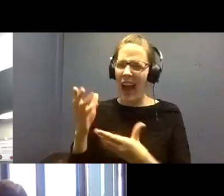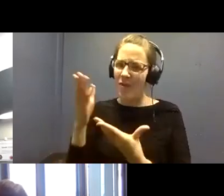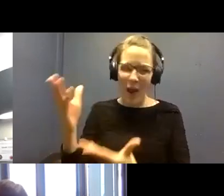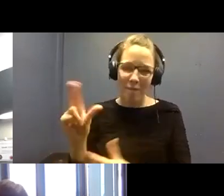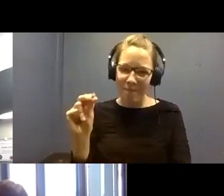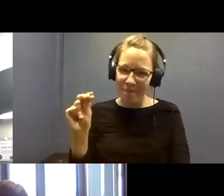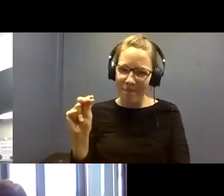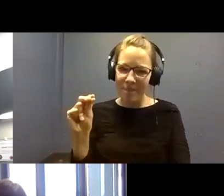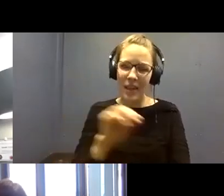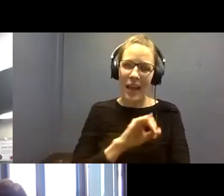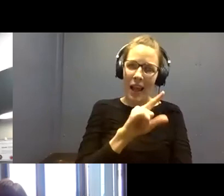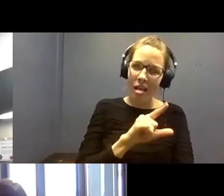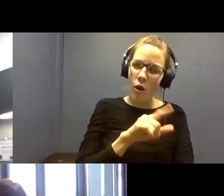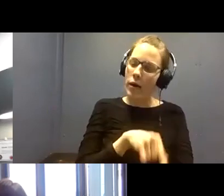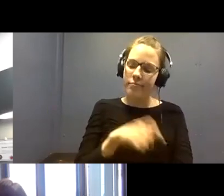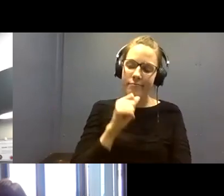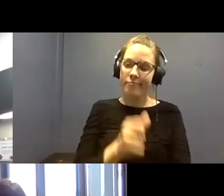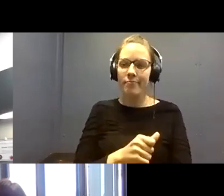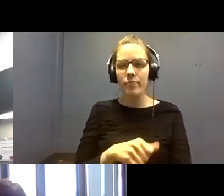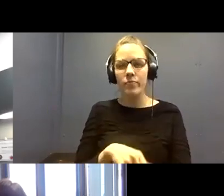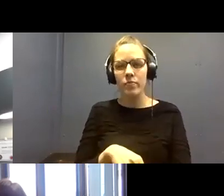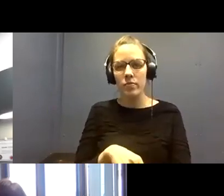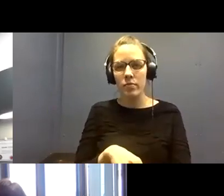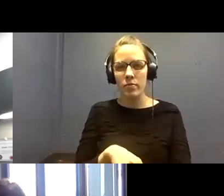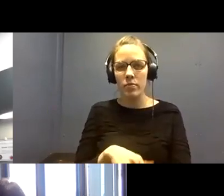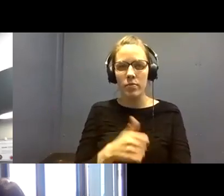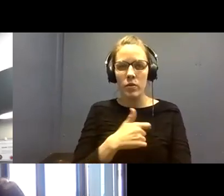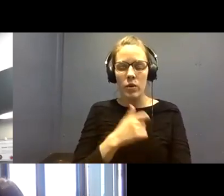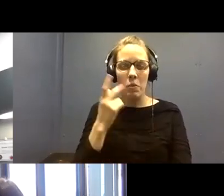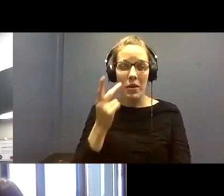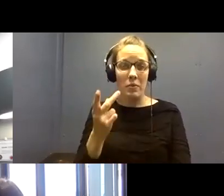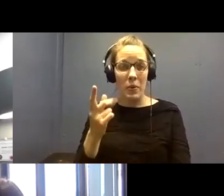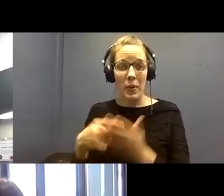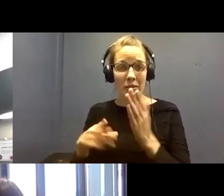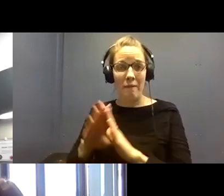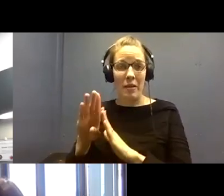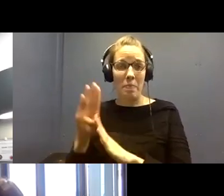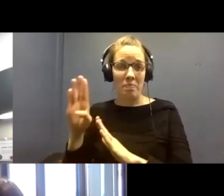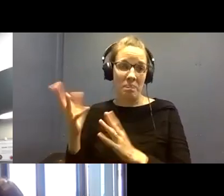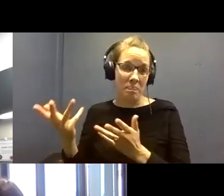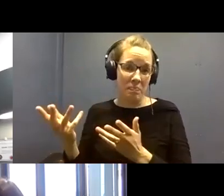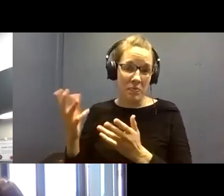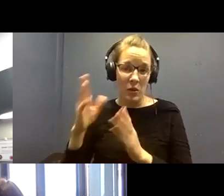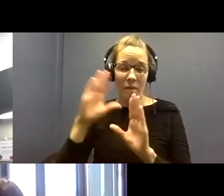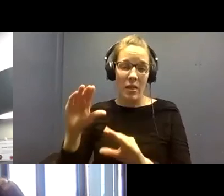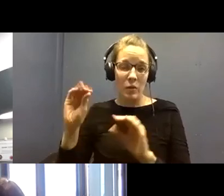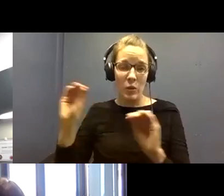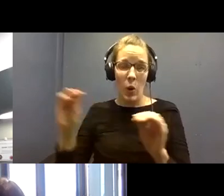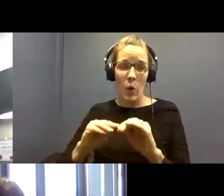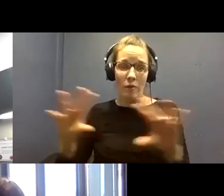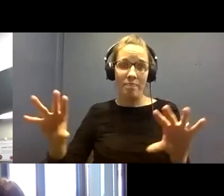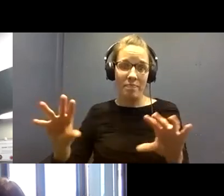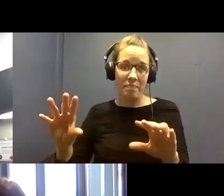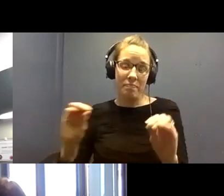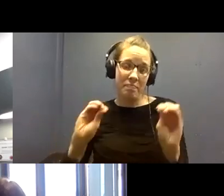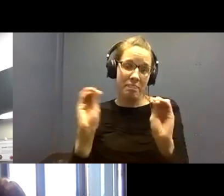time in Illinois. And, we'll see what develops out of that. Hopefully we won't have any outbreaks to contend with